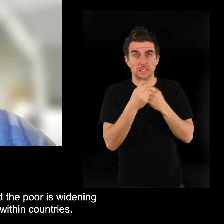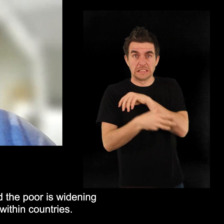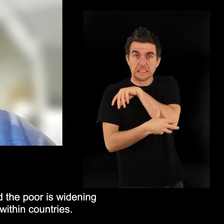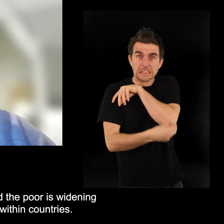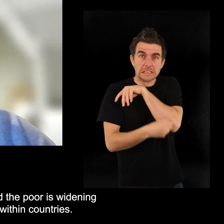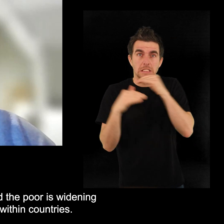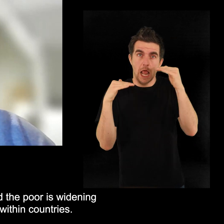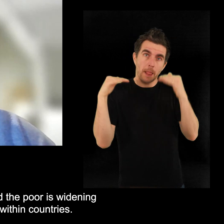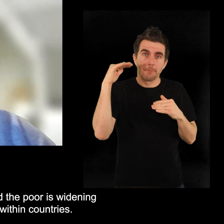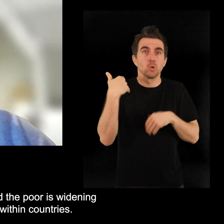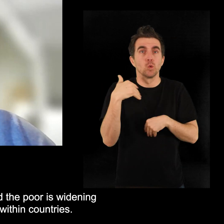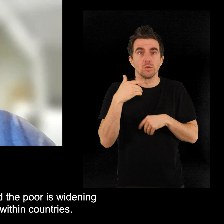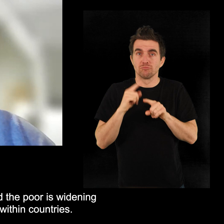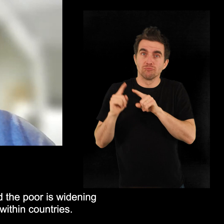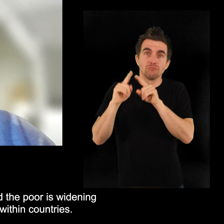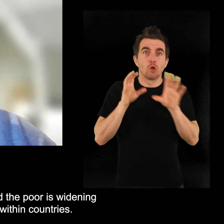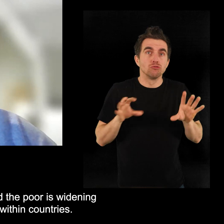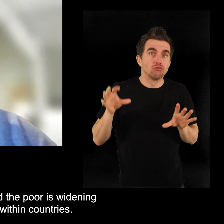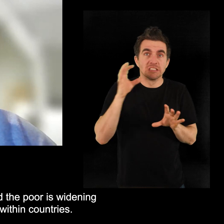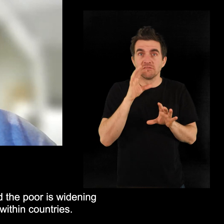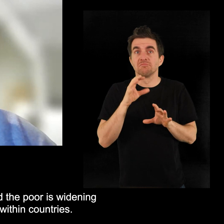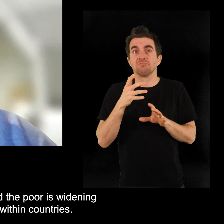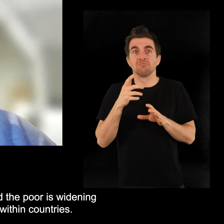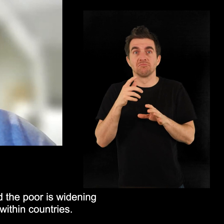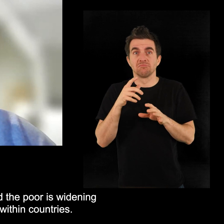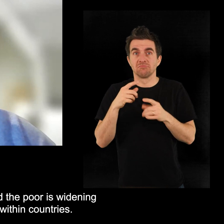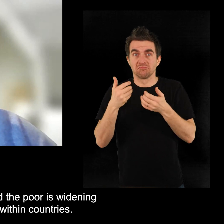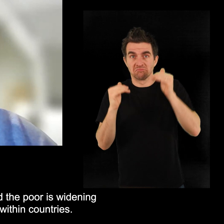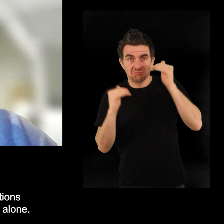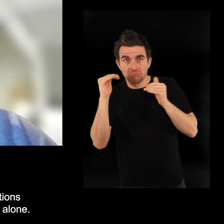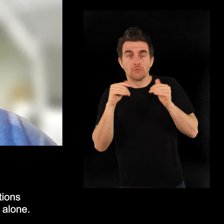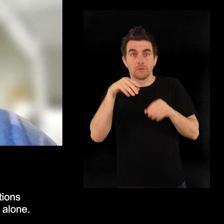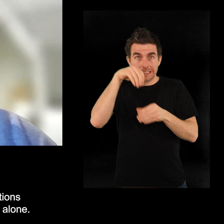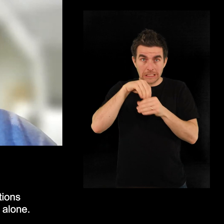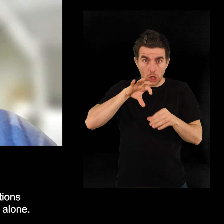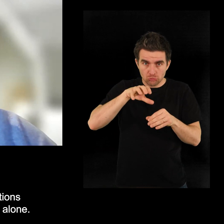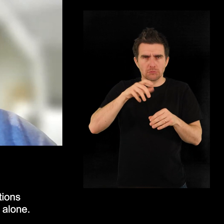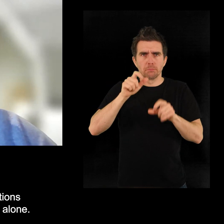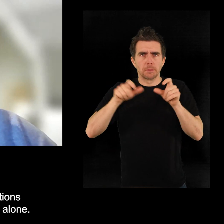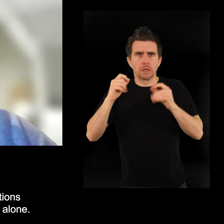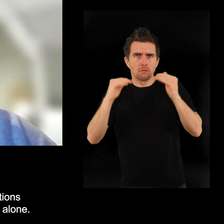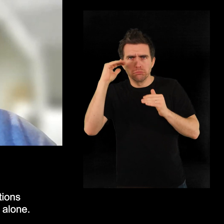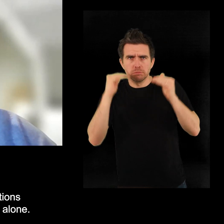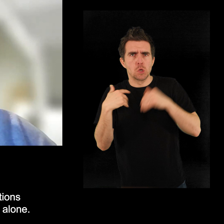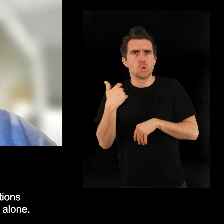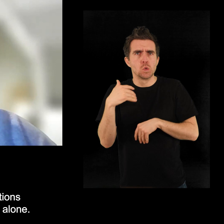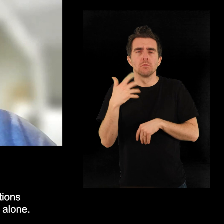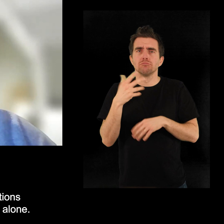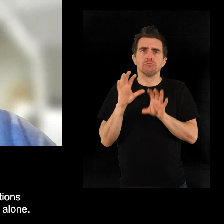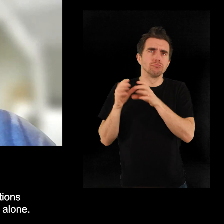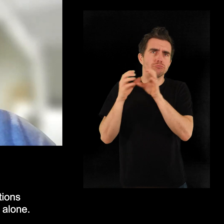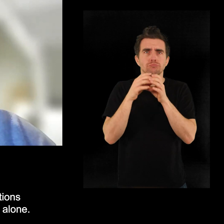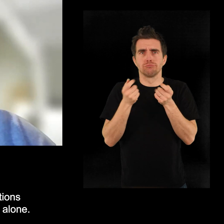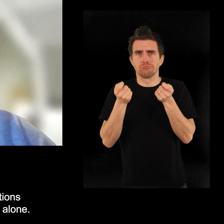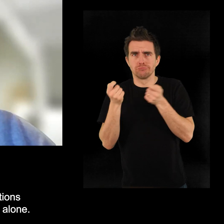is widening both between countries and within countries, where multinational corporations often operate for